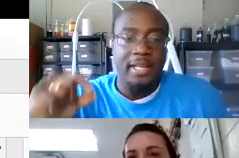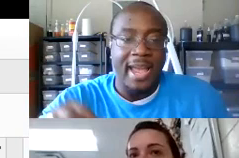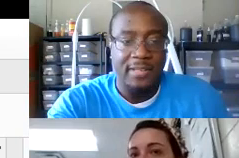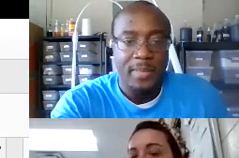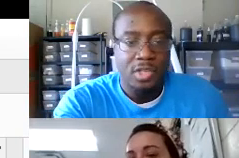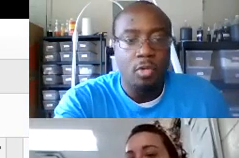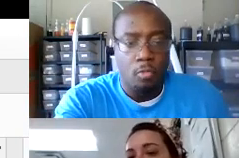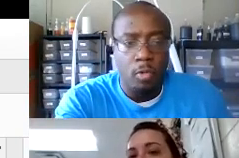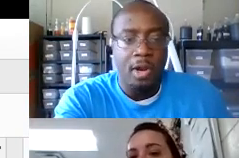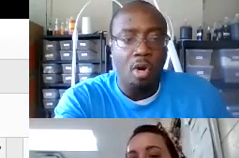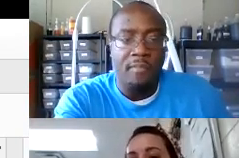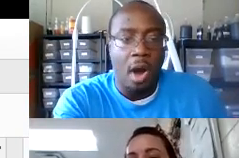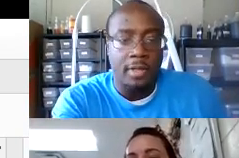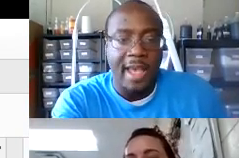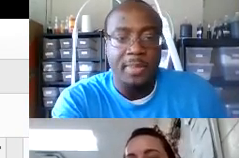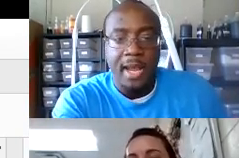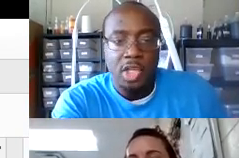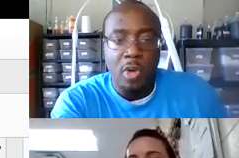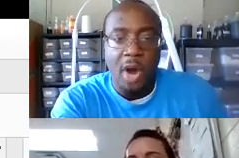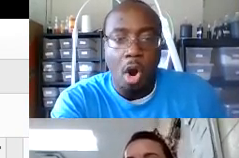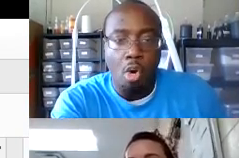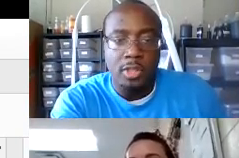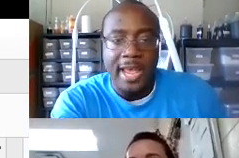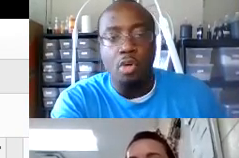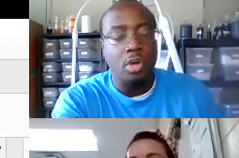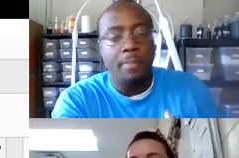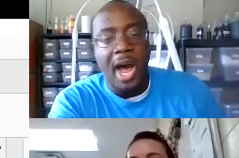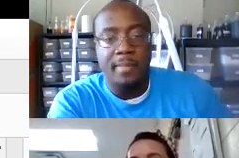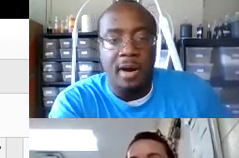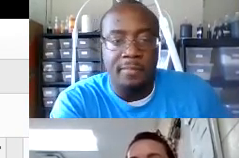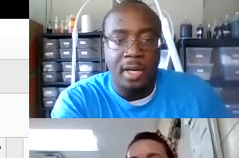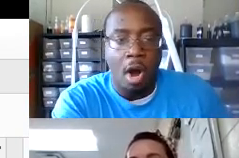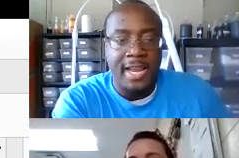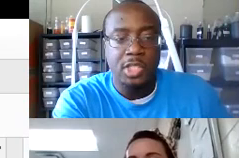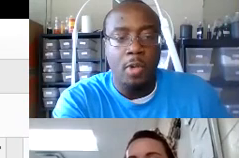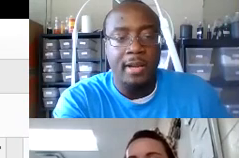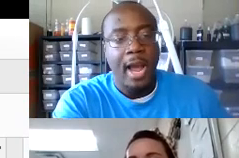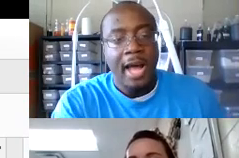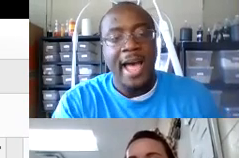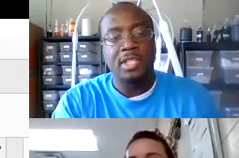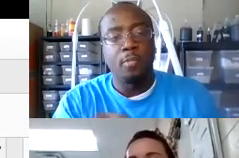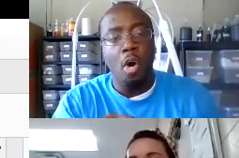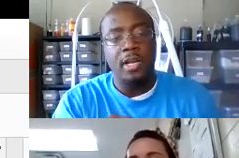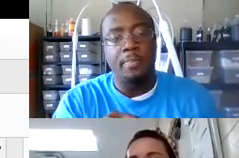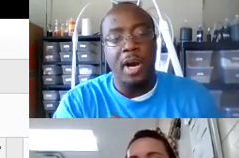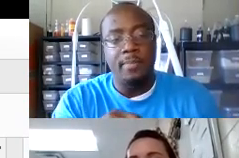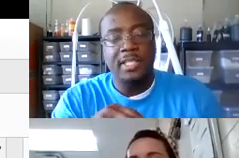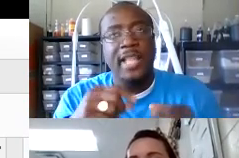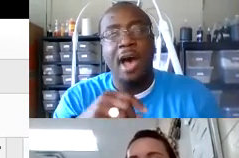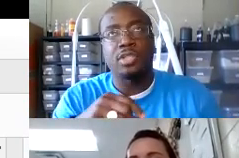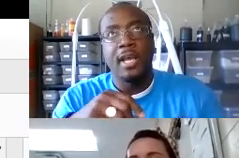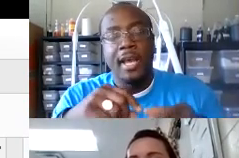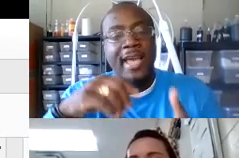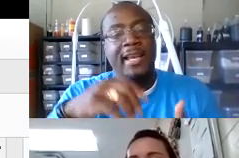already on the lights. So we'll go over all of that. The swivel hose that goes on the bottom of the garden, this is what allows the water to pump.